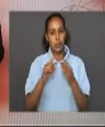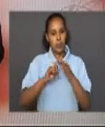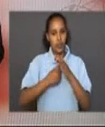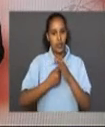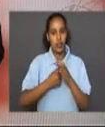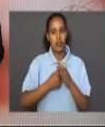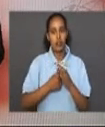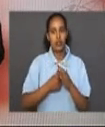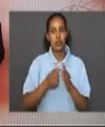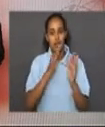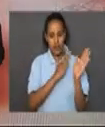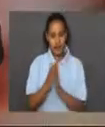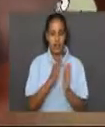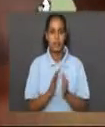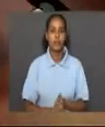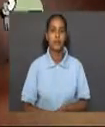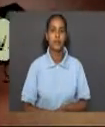begin whenever you are ready.